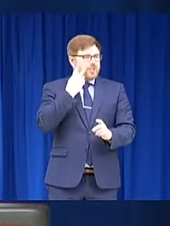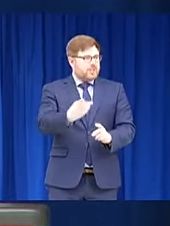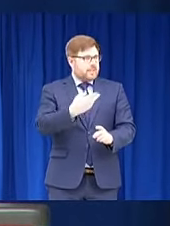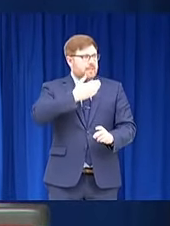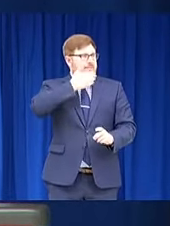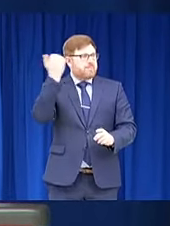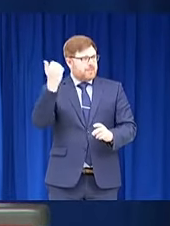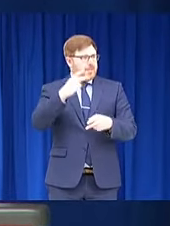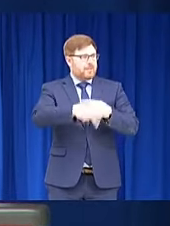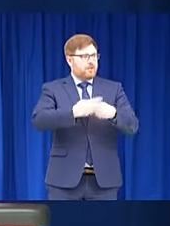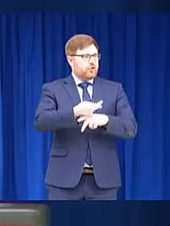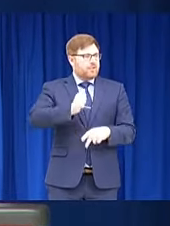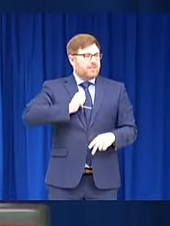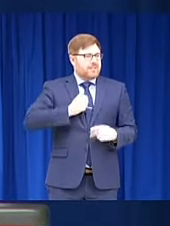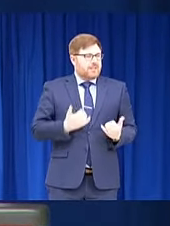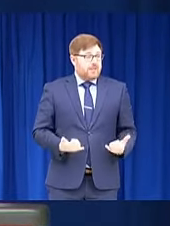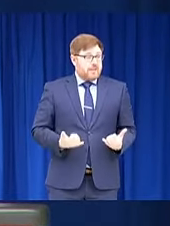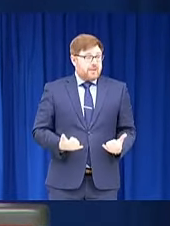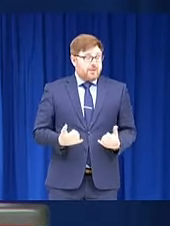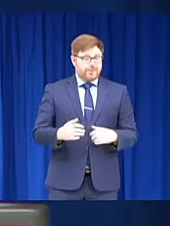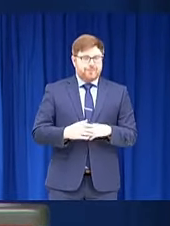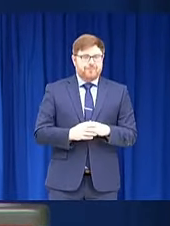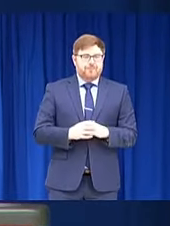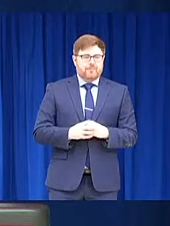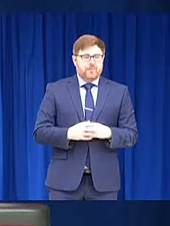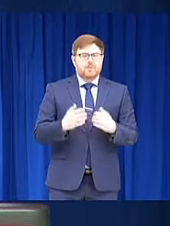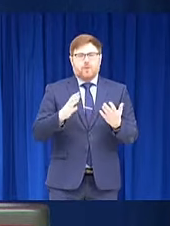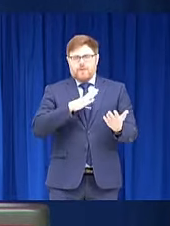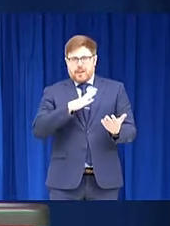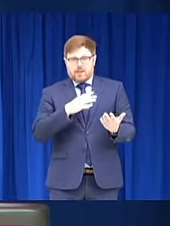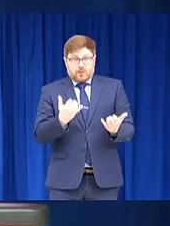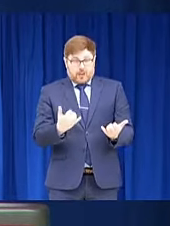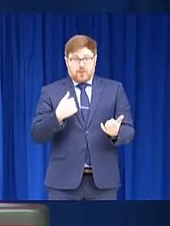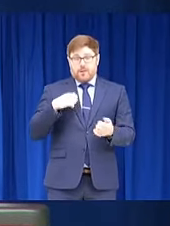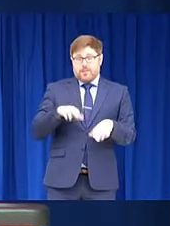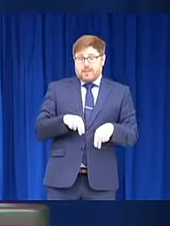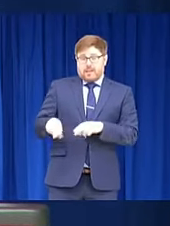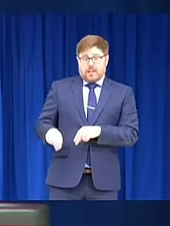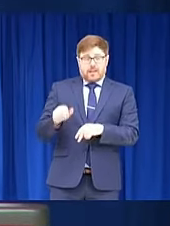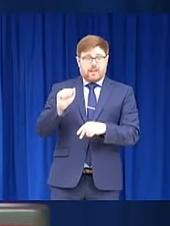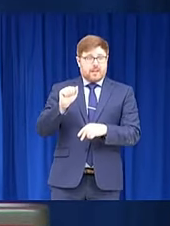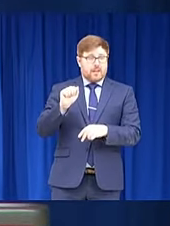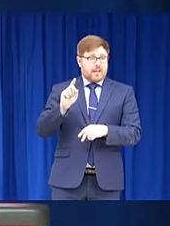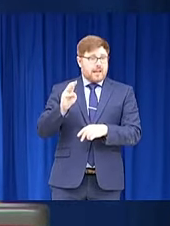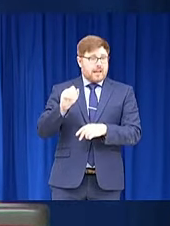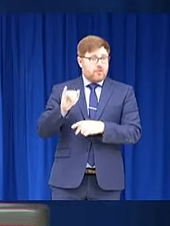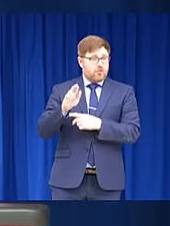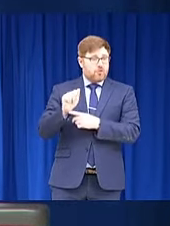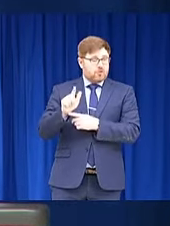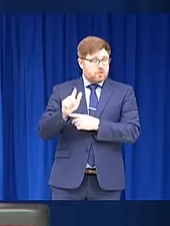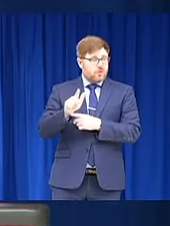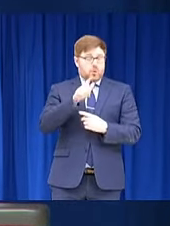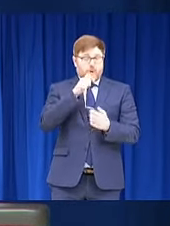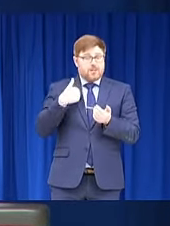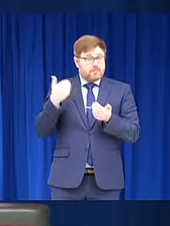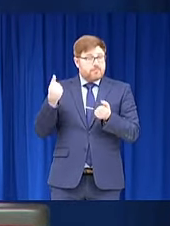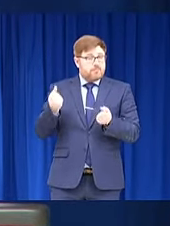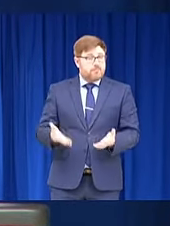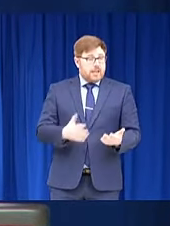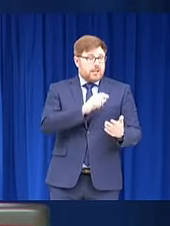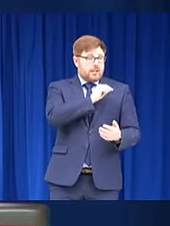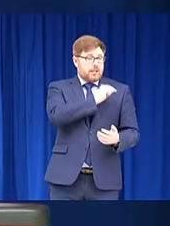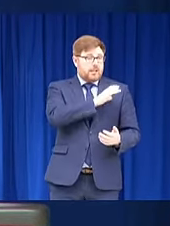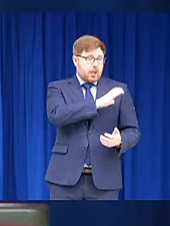what? What do I do now that I'm a Navy Admiral who has many attributes, one of which is that I'm a gay